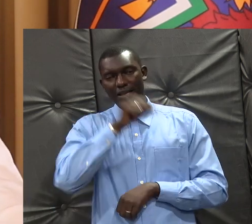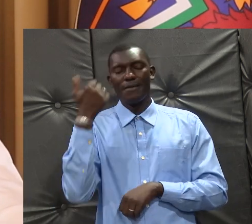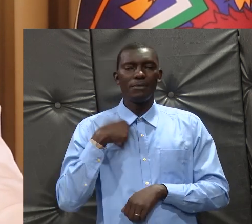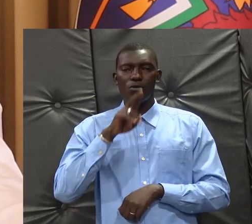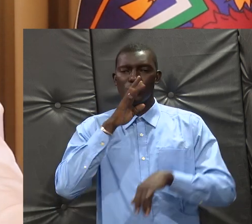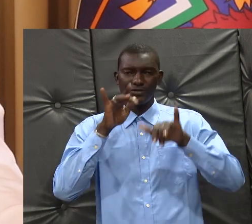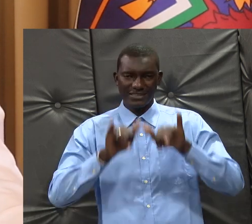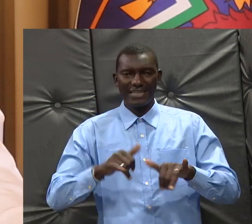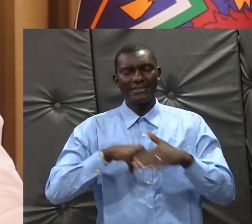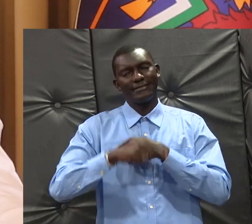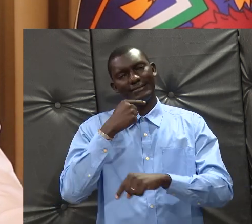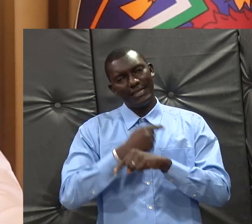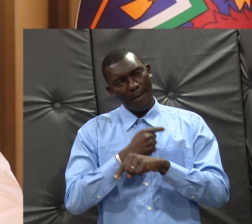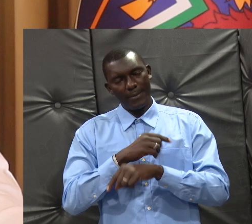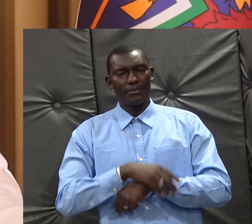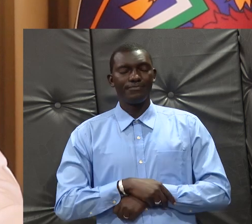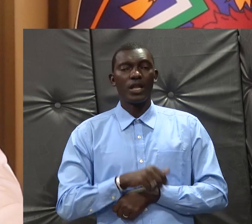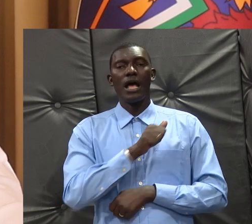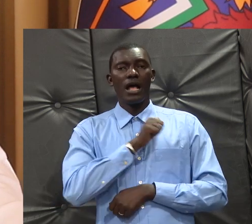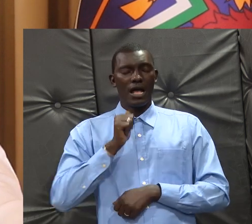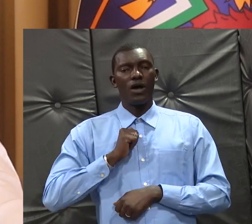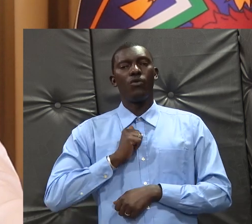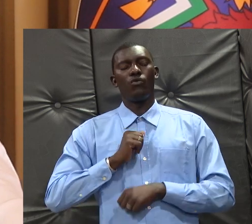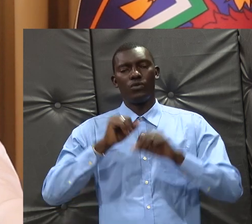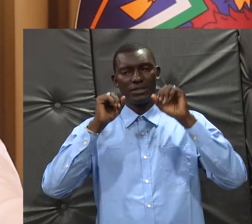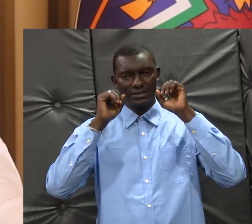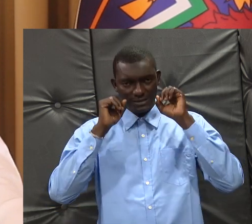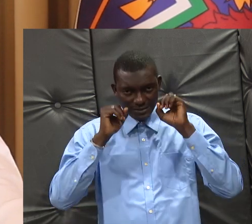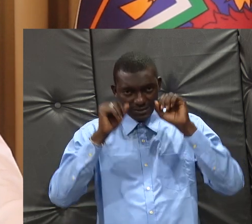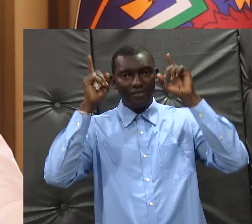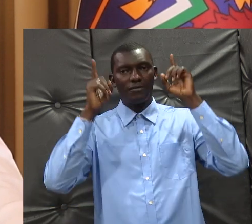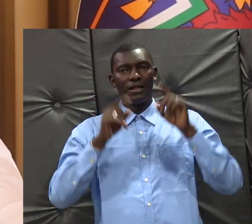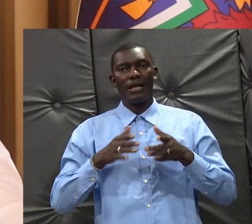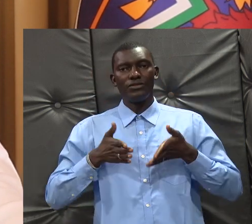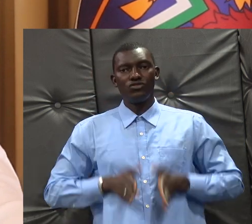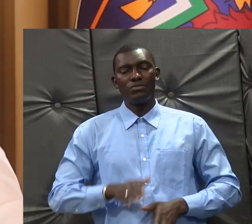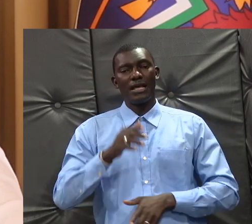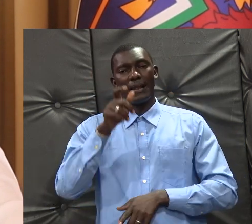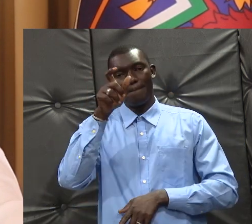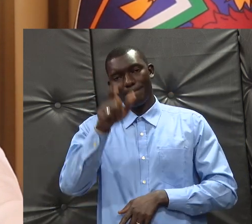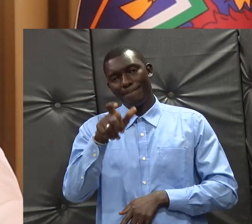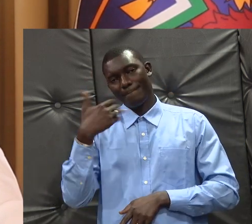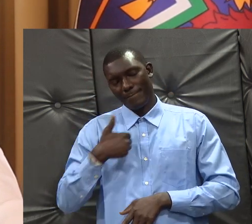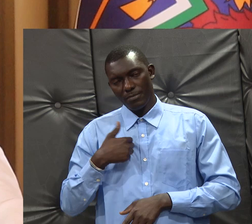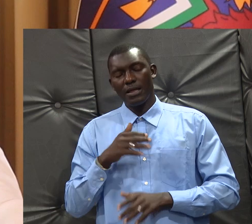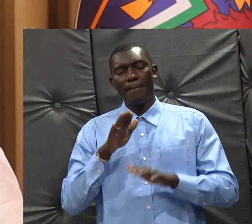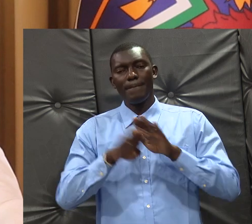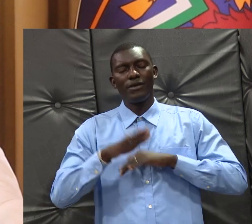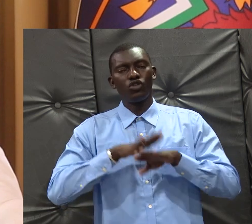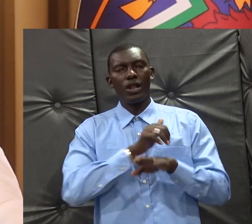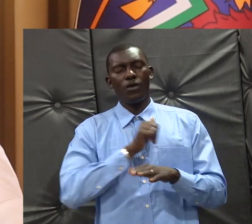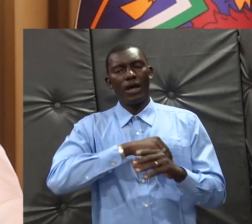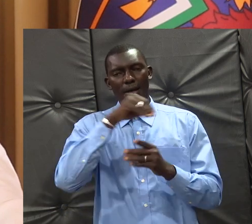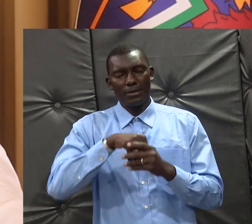Gambia, our survival as humankind rests on our capacity to tolerate and